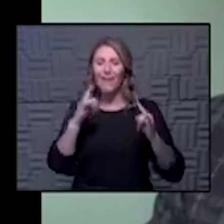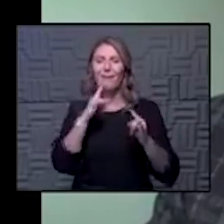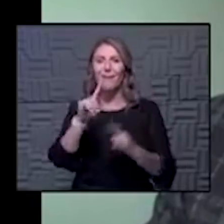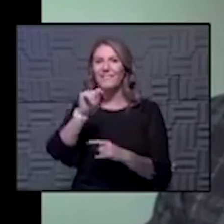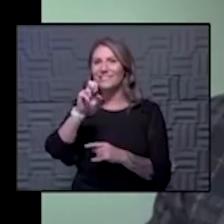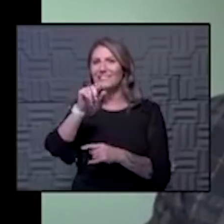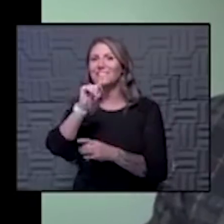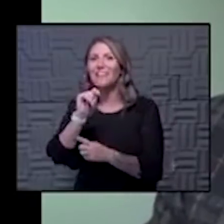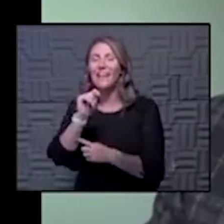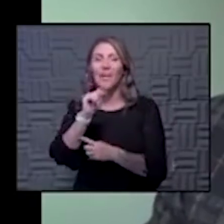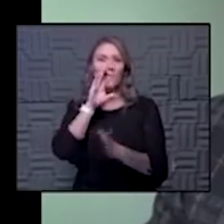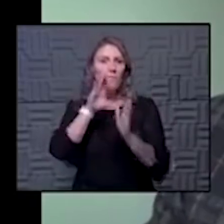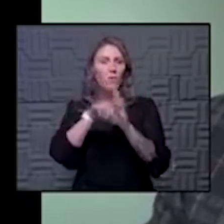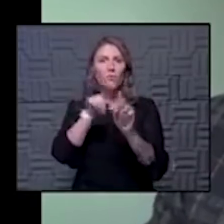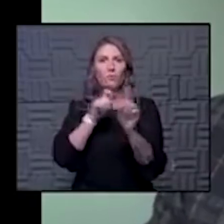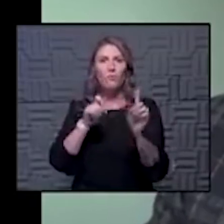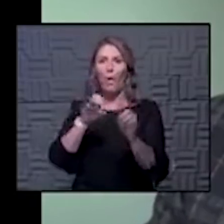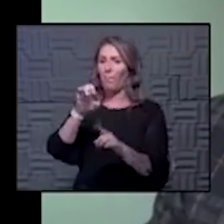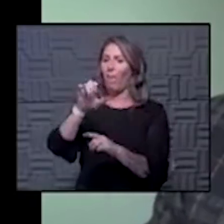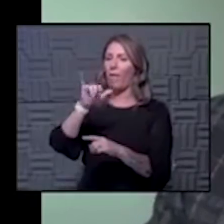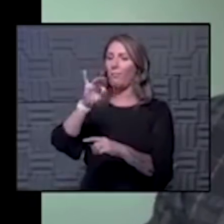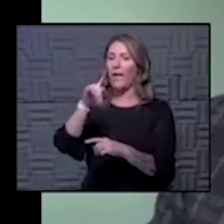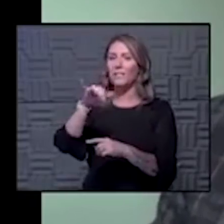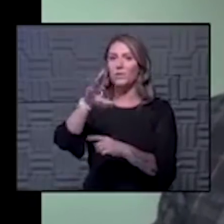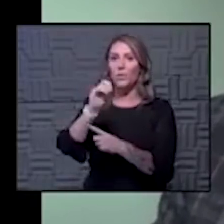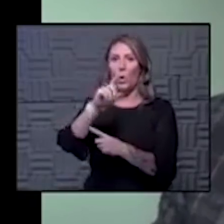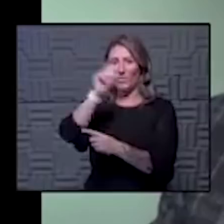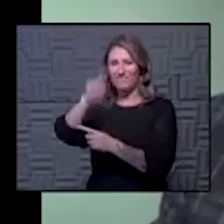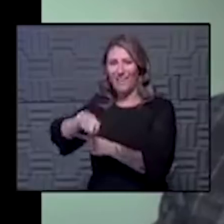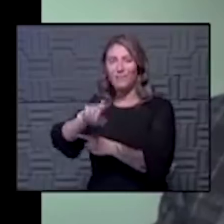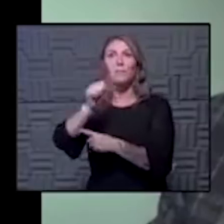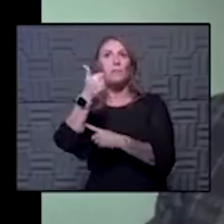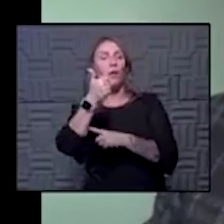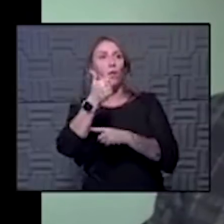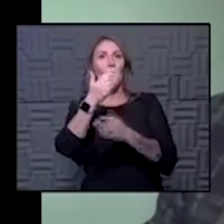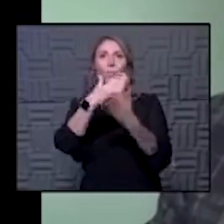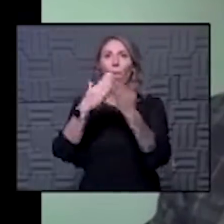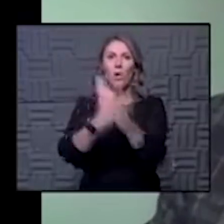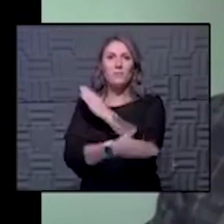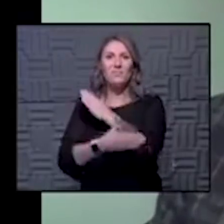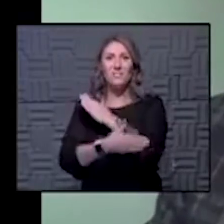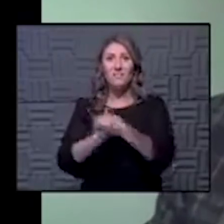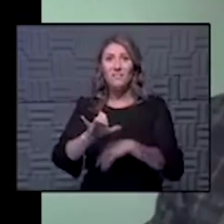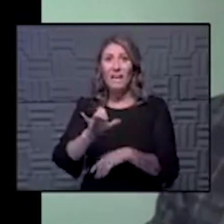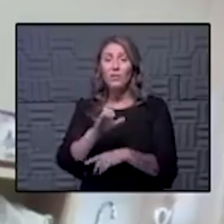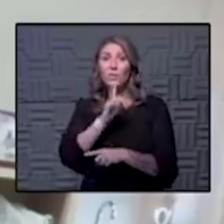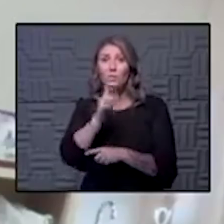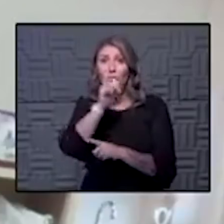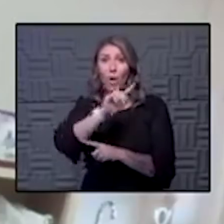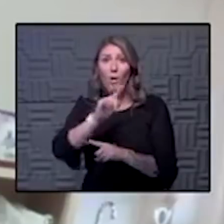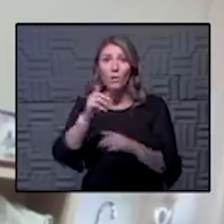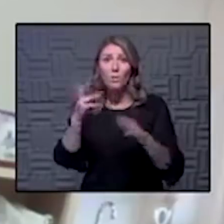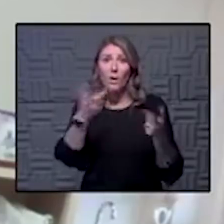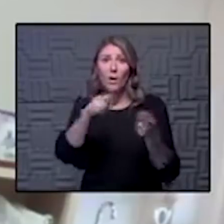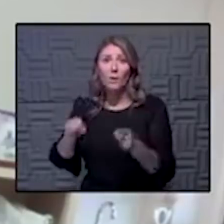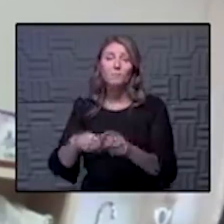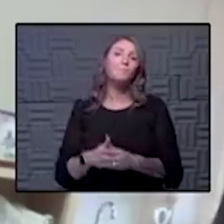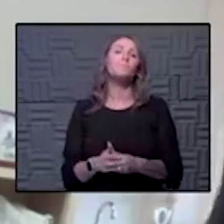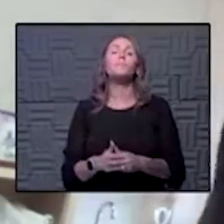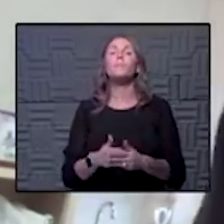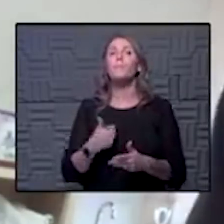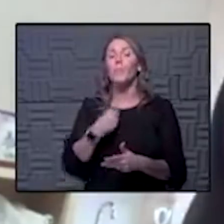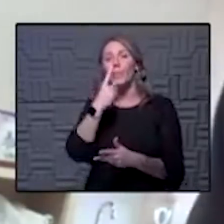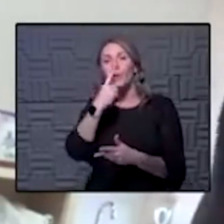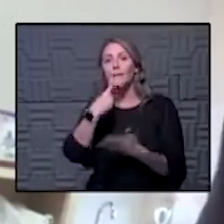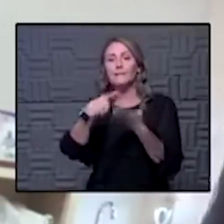El Paso and other parts of the country where it's been overwhelming. Is that true, false? Where are things there? I think discussions